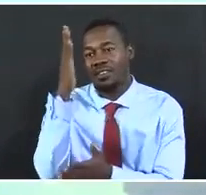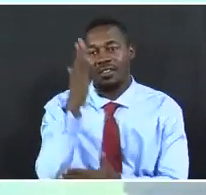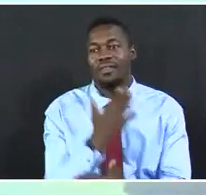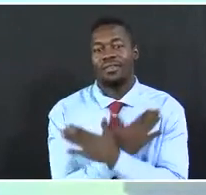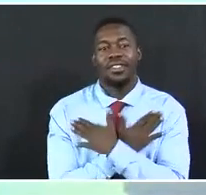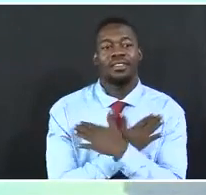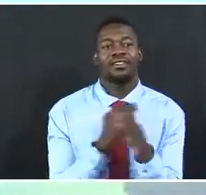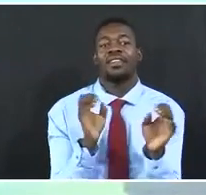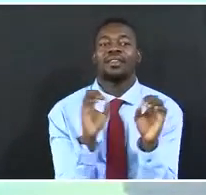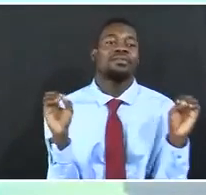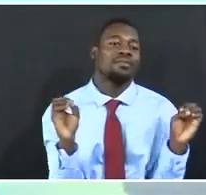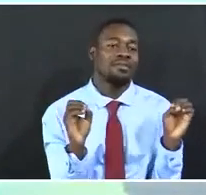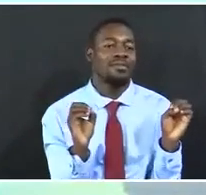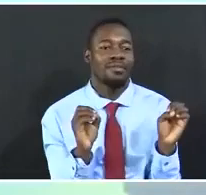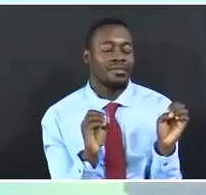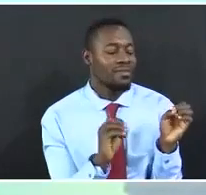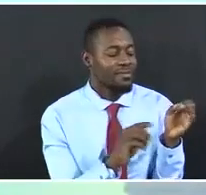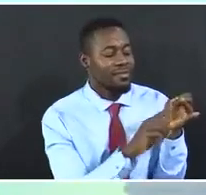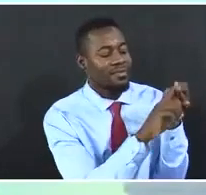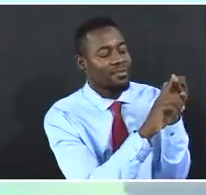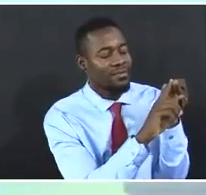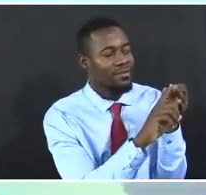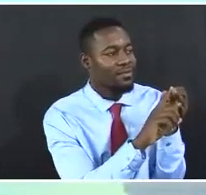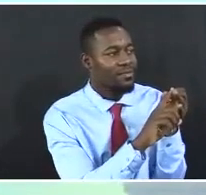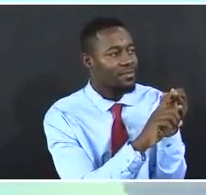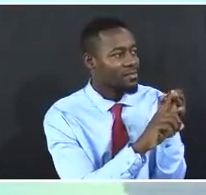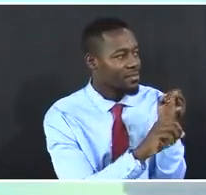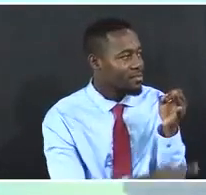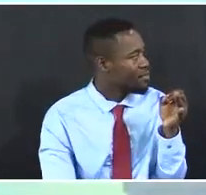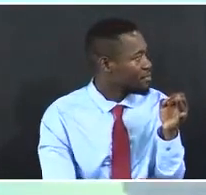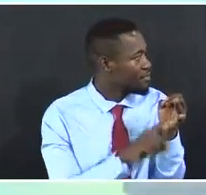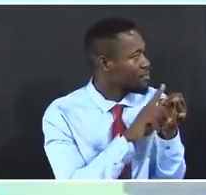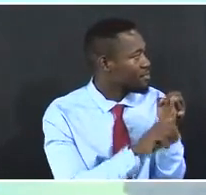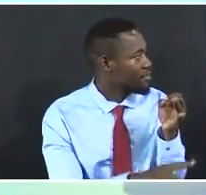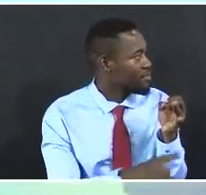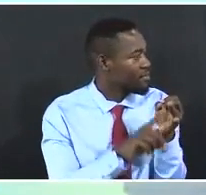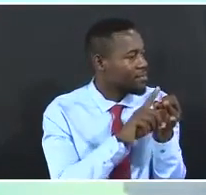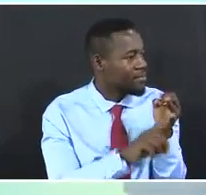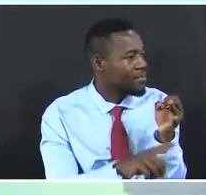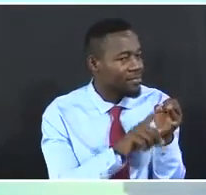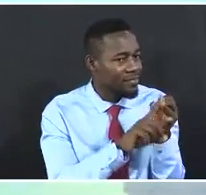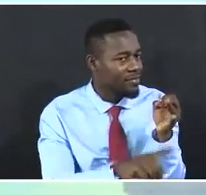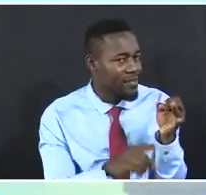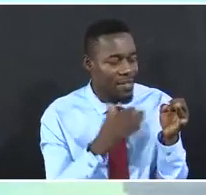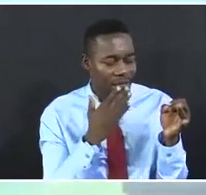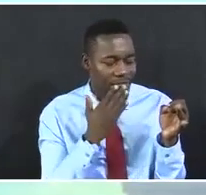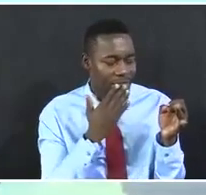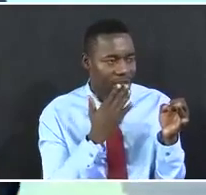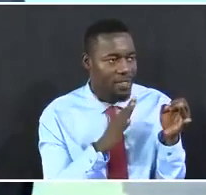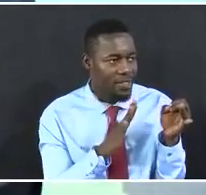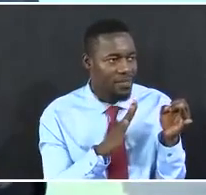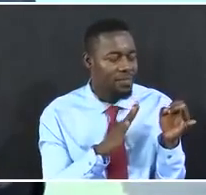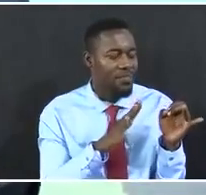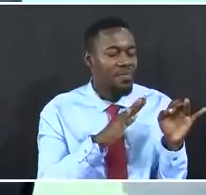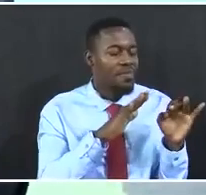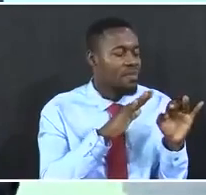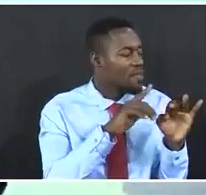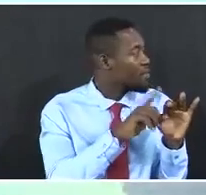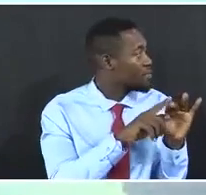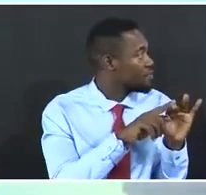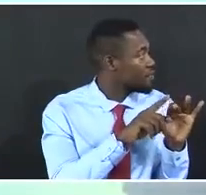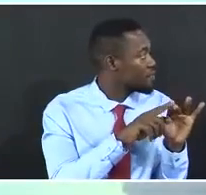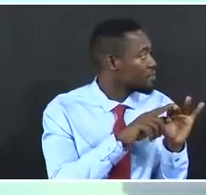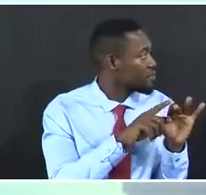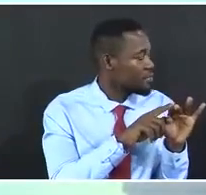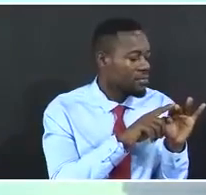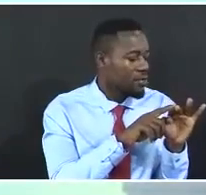Number two, on that particular aspect, they that uphold high levels of qualities such as integrity, honesty, and moral impurity, I think